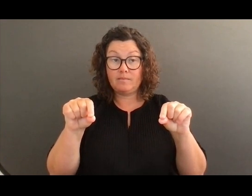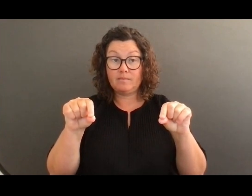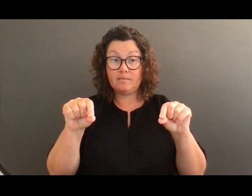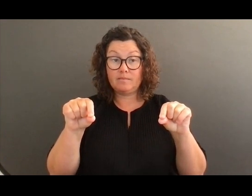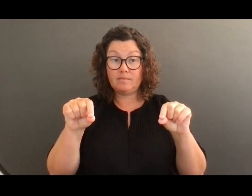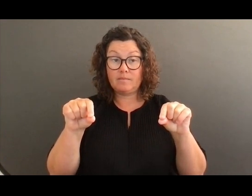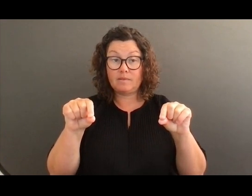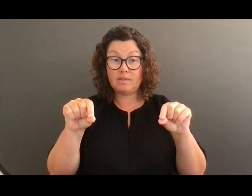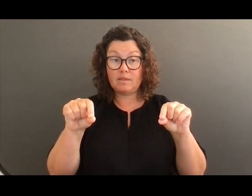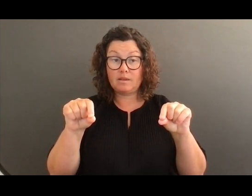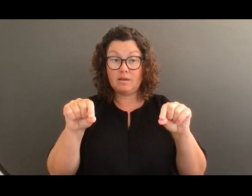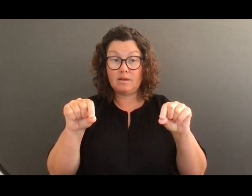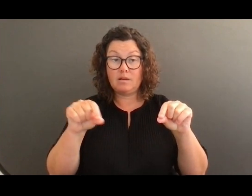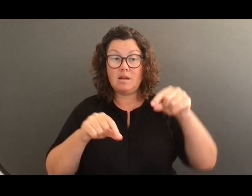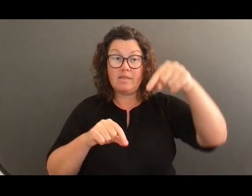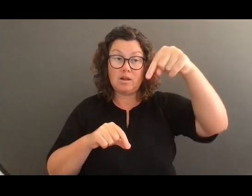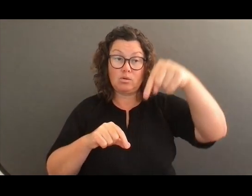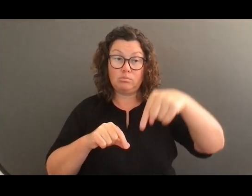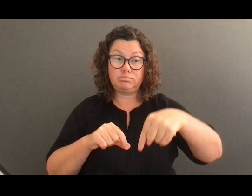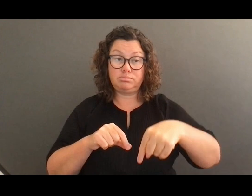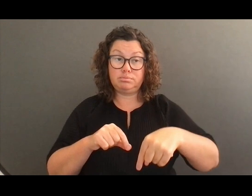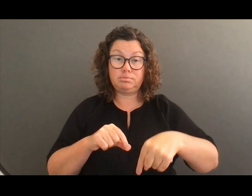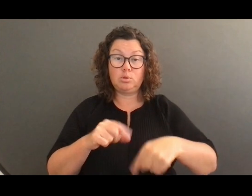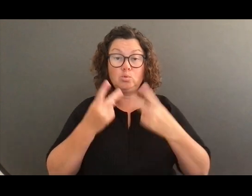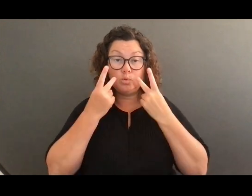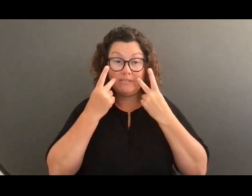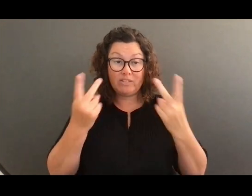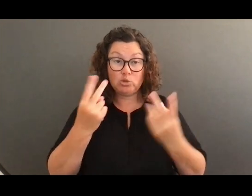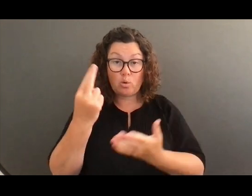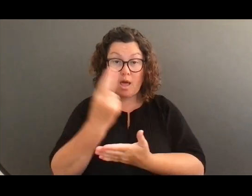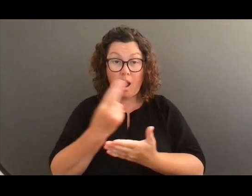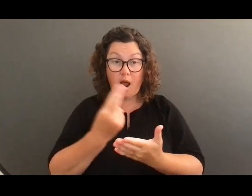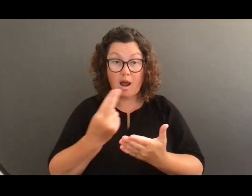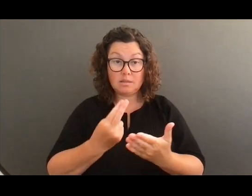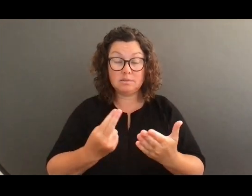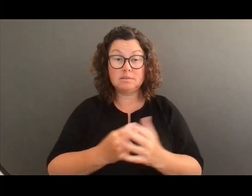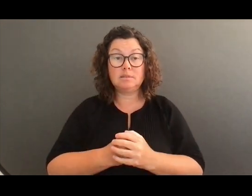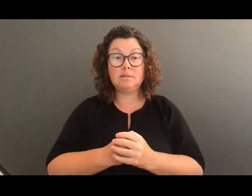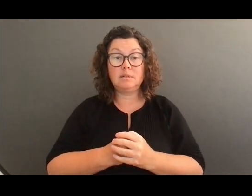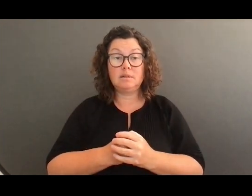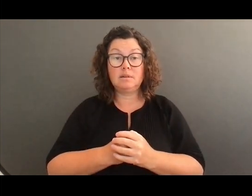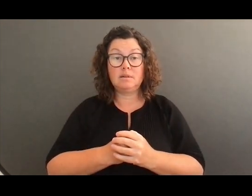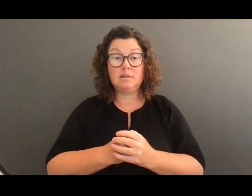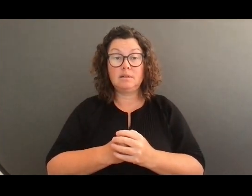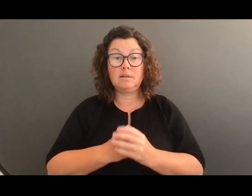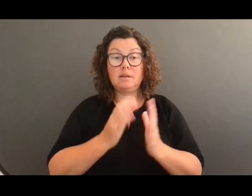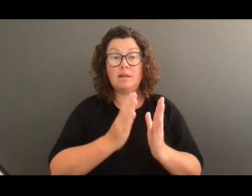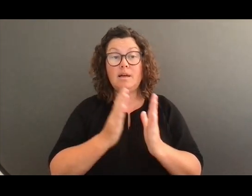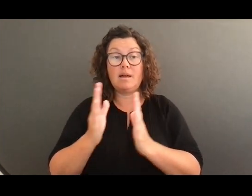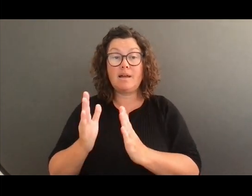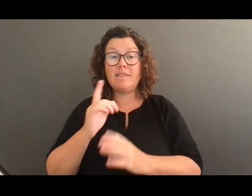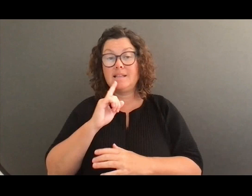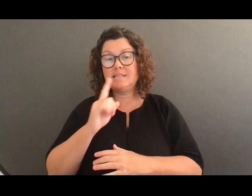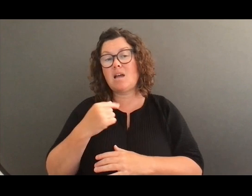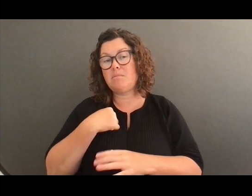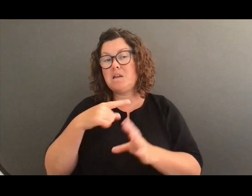you will go on to visual arts, if that's where you're looking for, in this case visual arts, and say I was a year 9 teacher, I would then